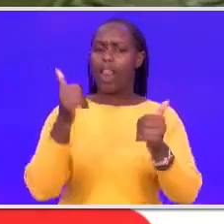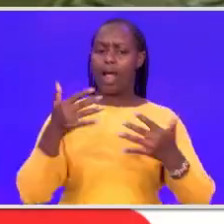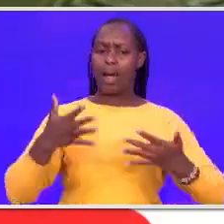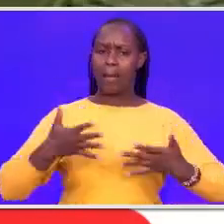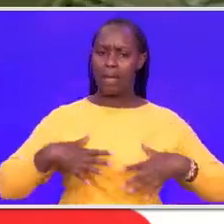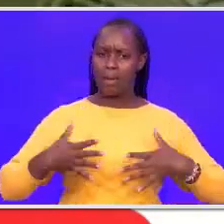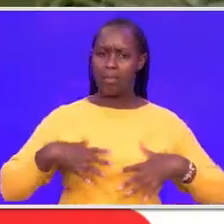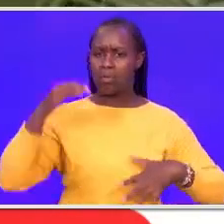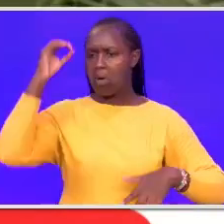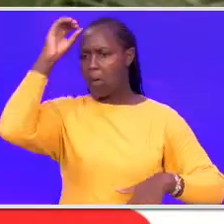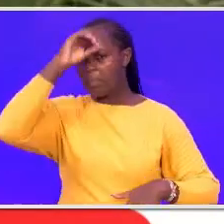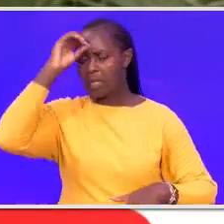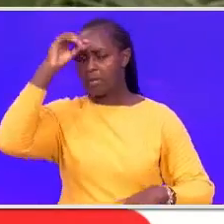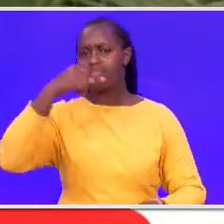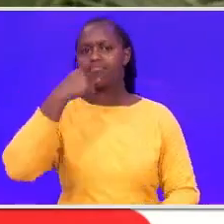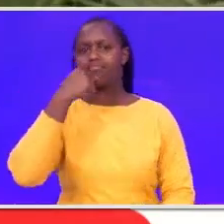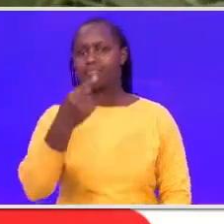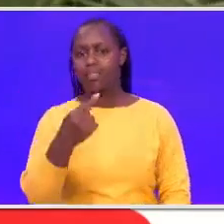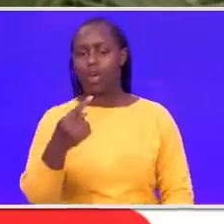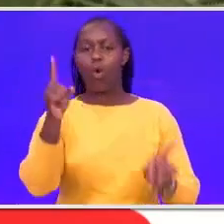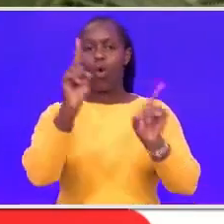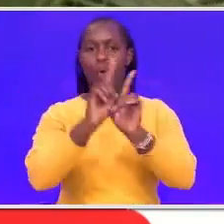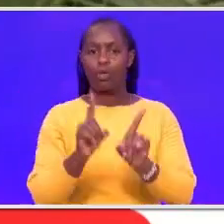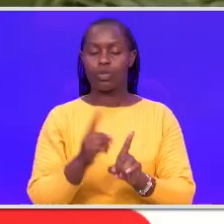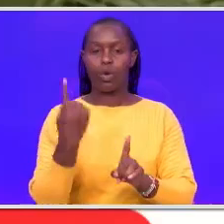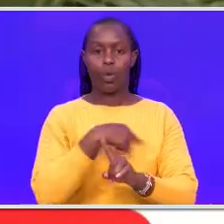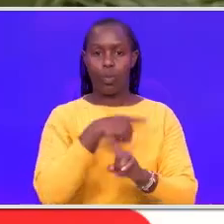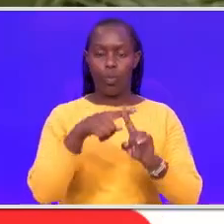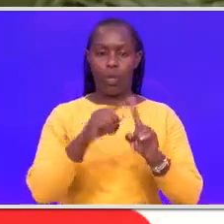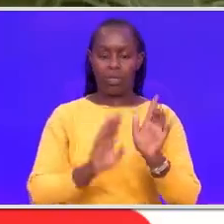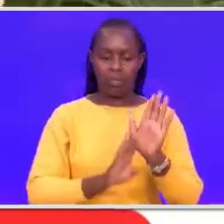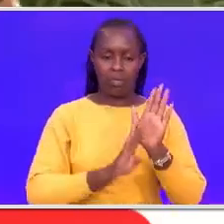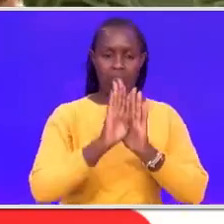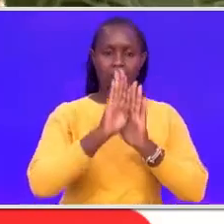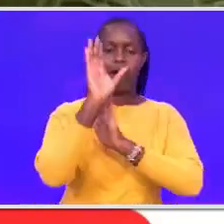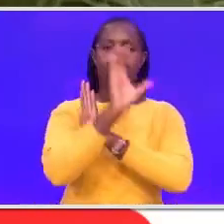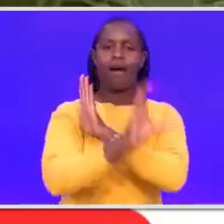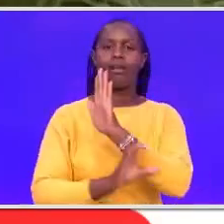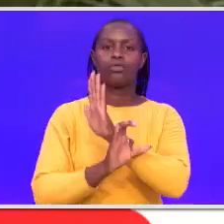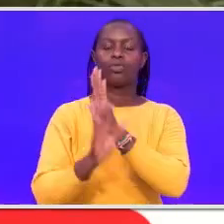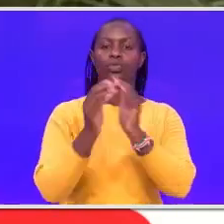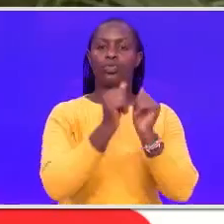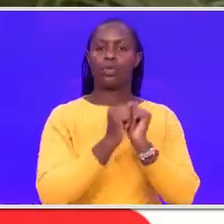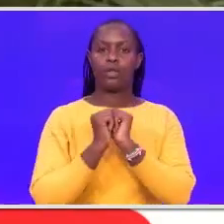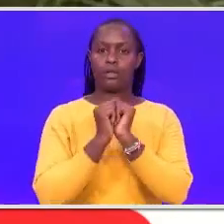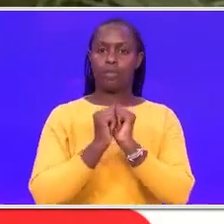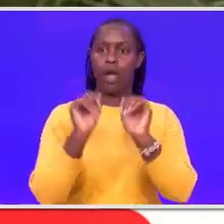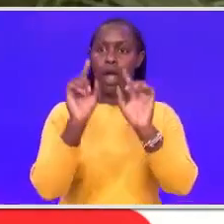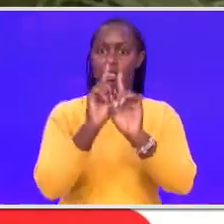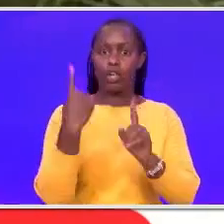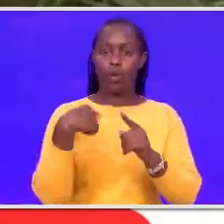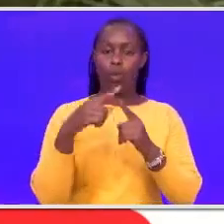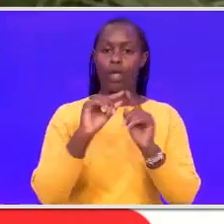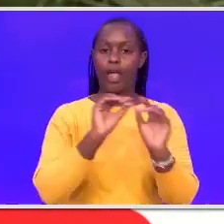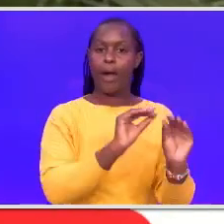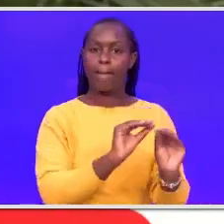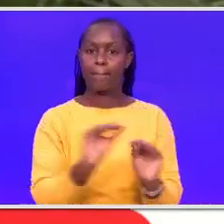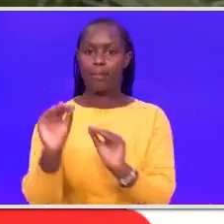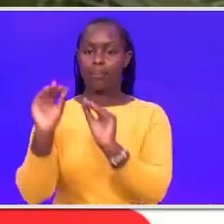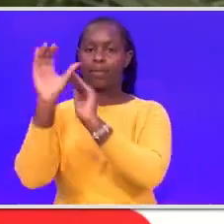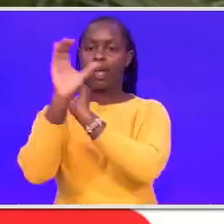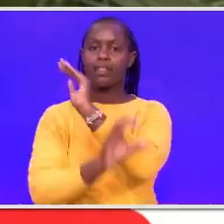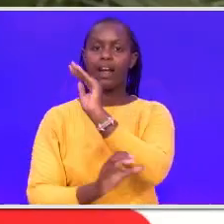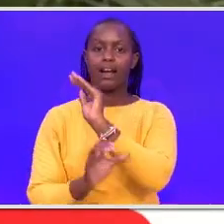we all assist in taking the country where we all want it to be. Even as we transit the country from, you